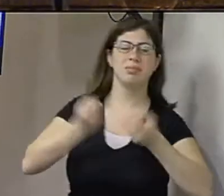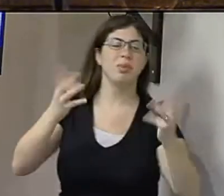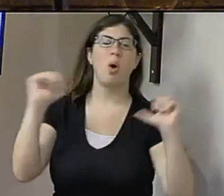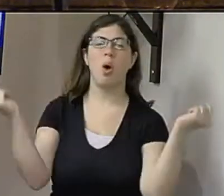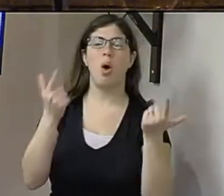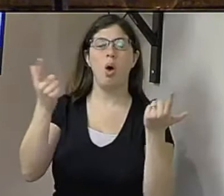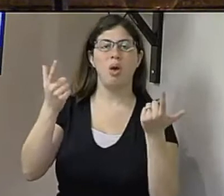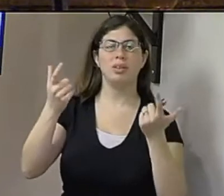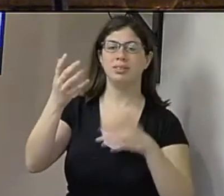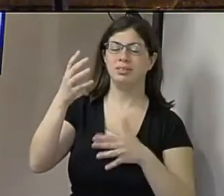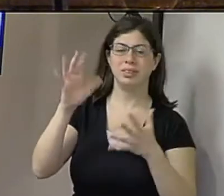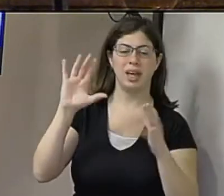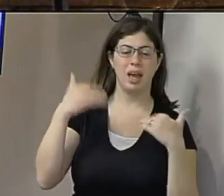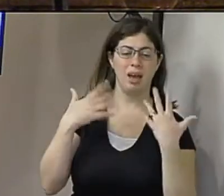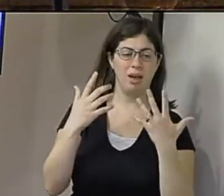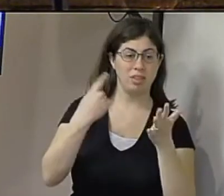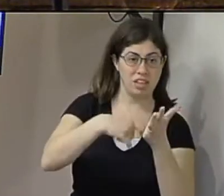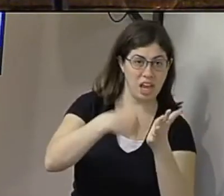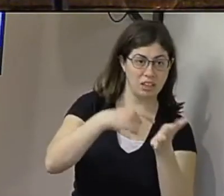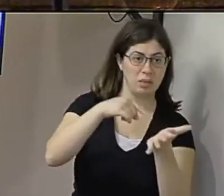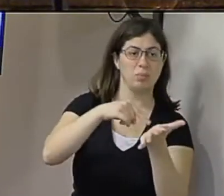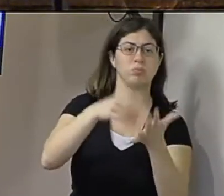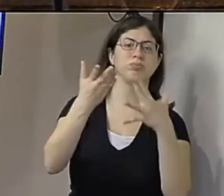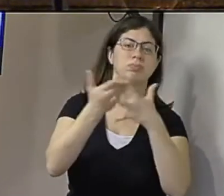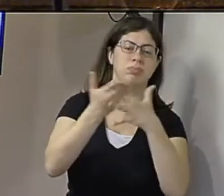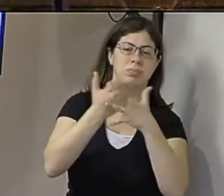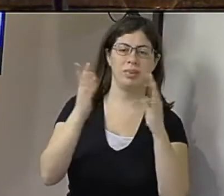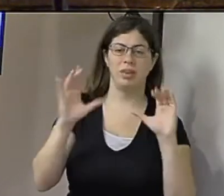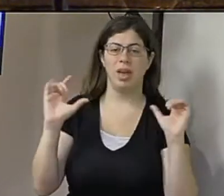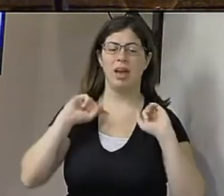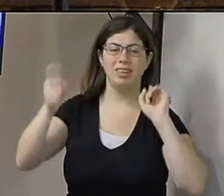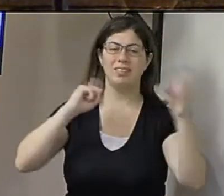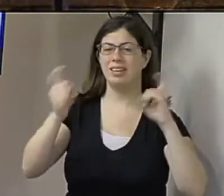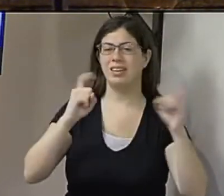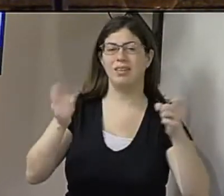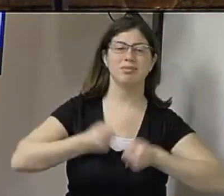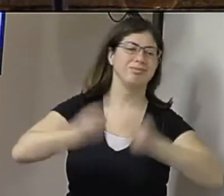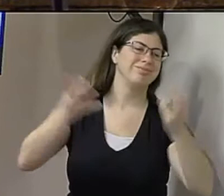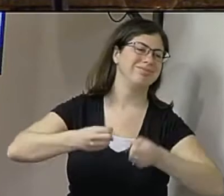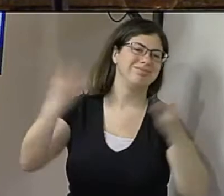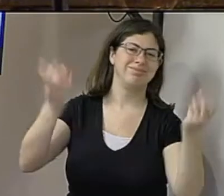was Esther's feast. He also granted a remission of taxes in the provinces and gave gifts with royal generosity.